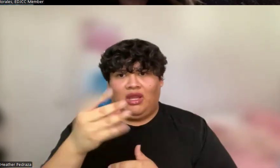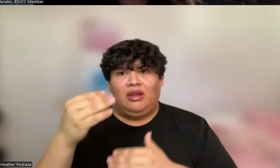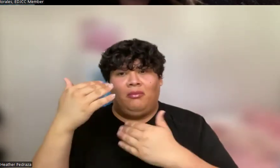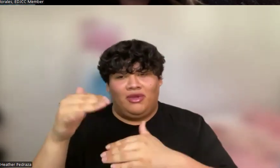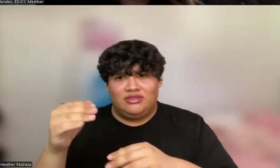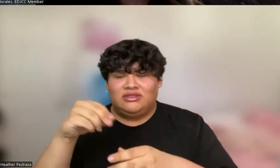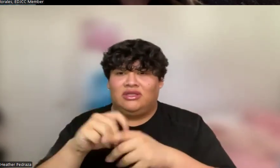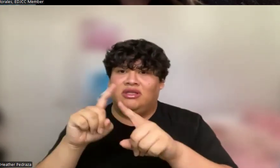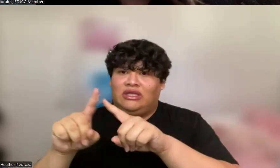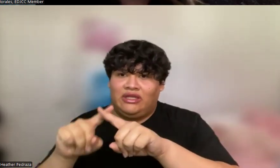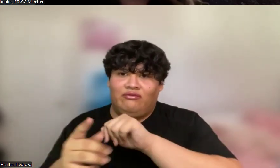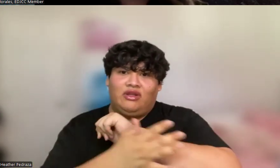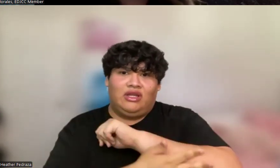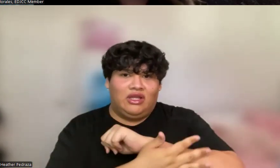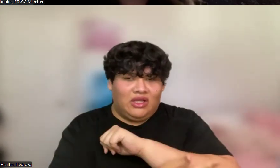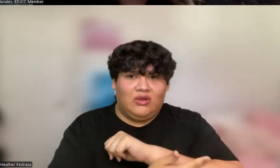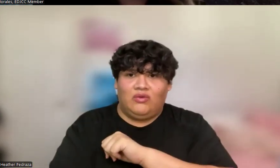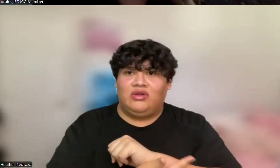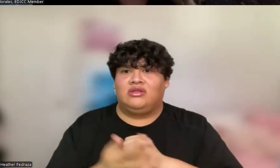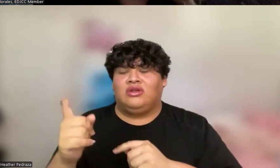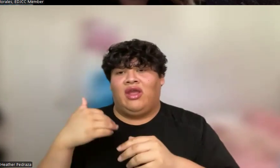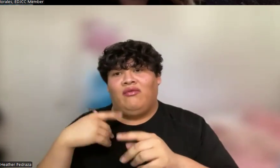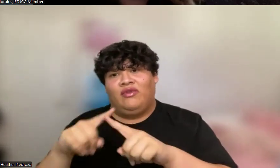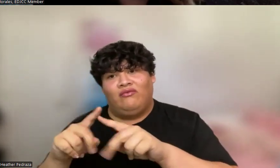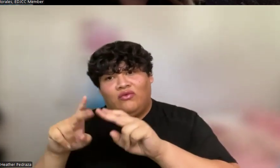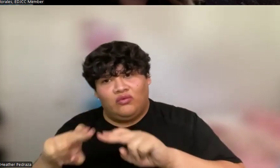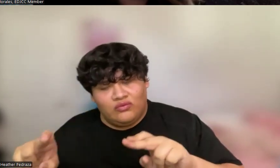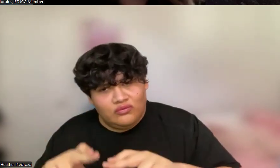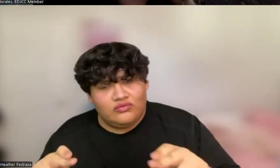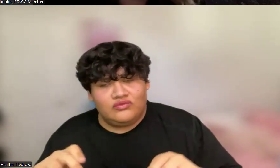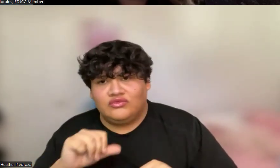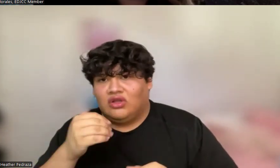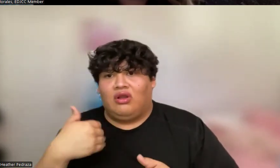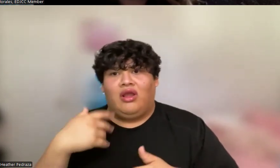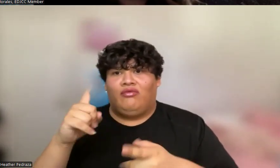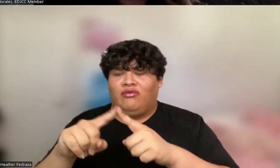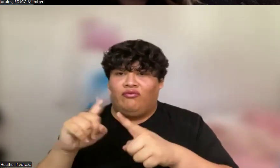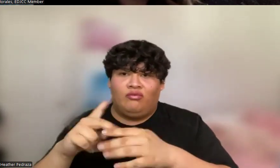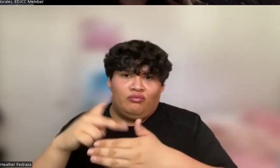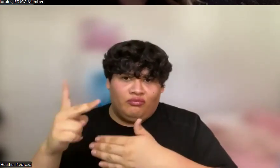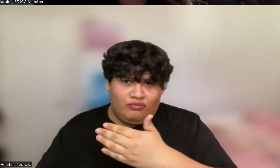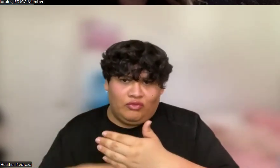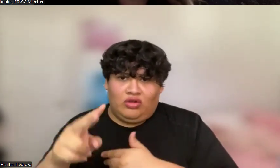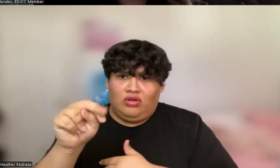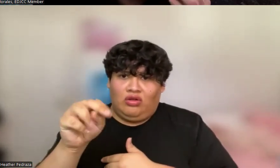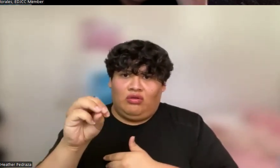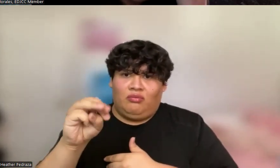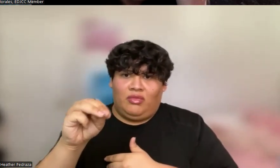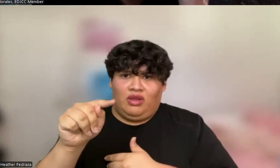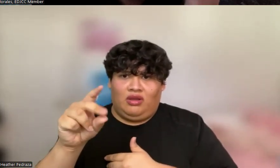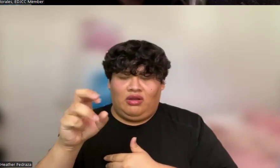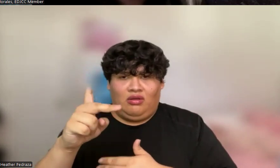counties. Counties are diverting resources from non-mandated programs to mandated ones,